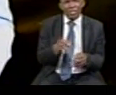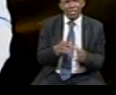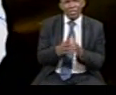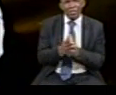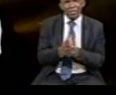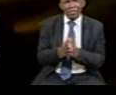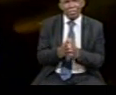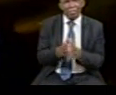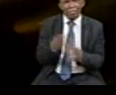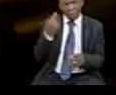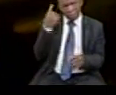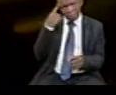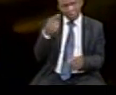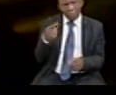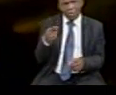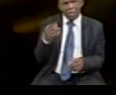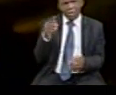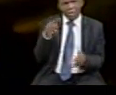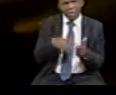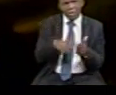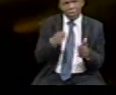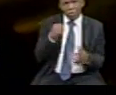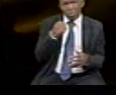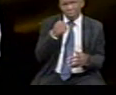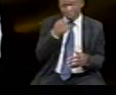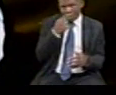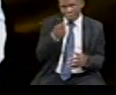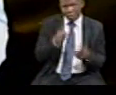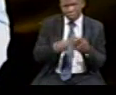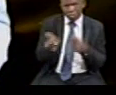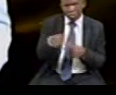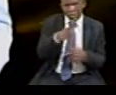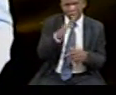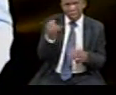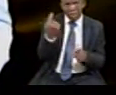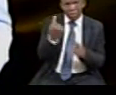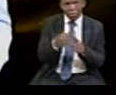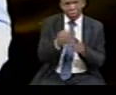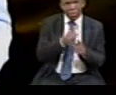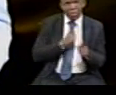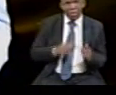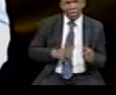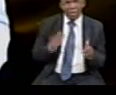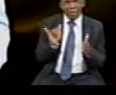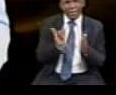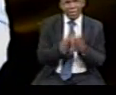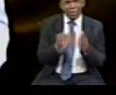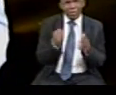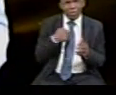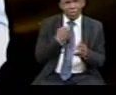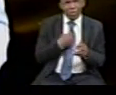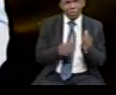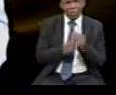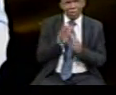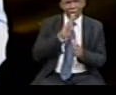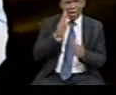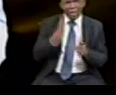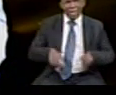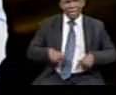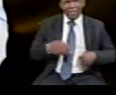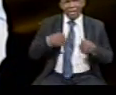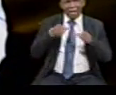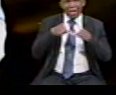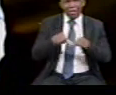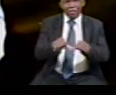you, by the word of the Lord," not by the word of man, not by the wisdom of man, "by the word of God, that we which are alive and